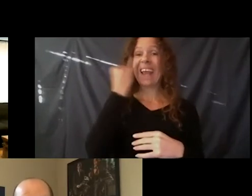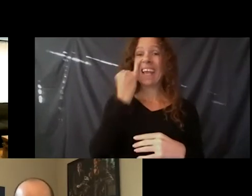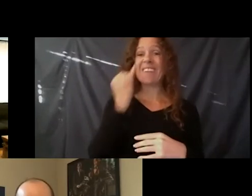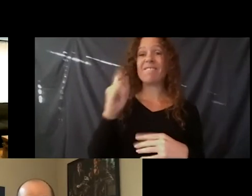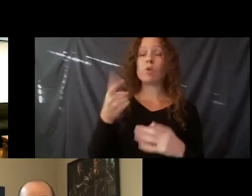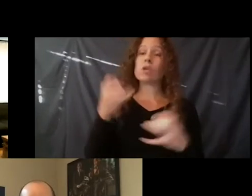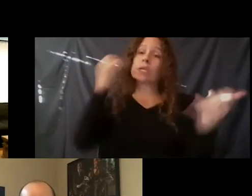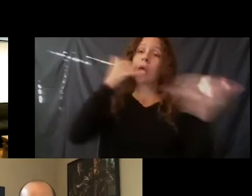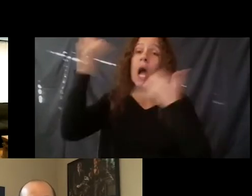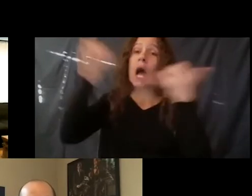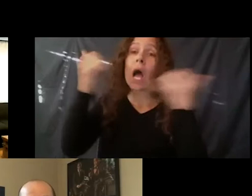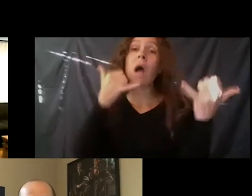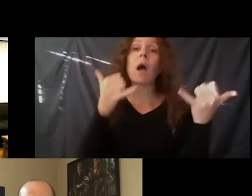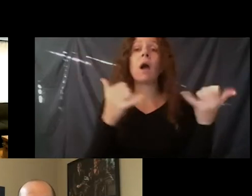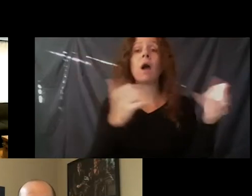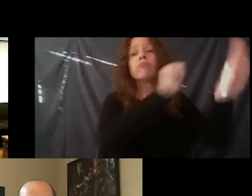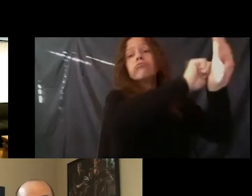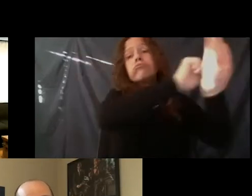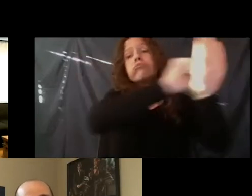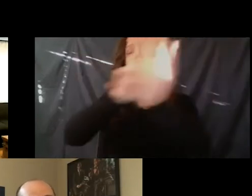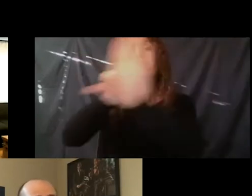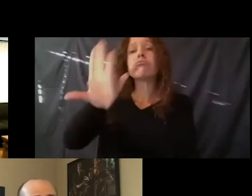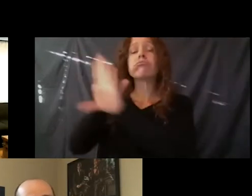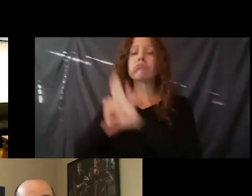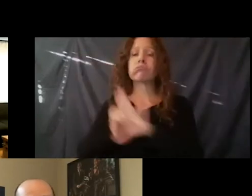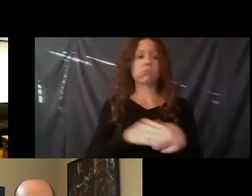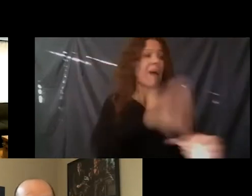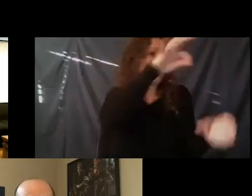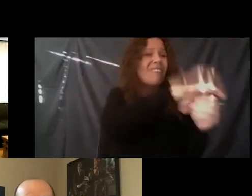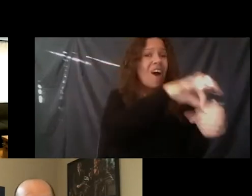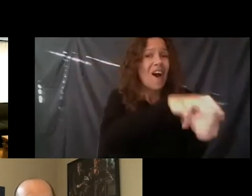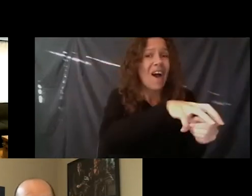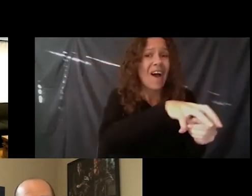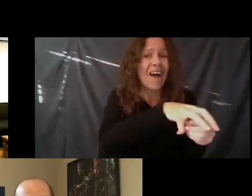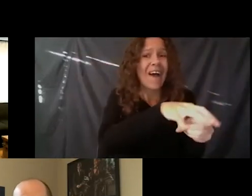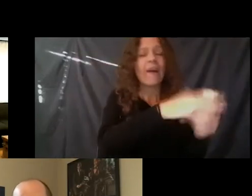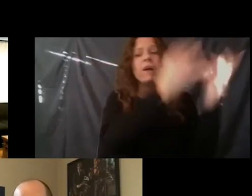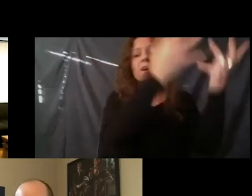vote, being successful, and then walking away.